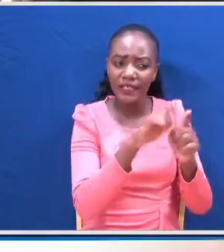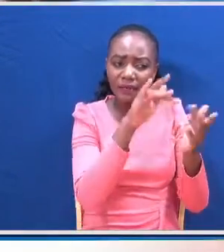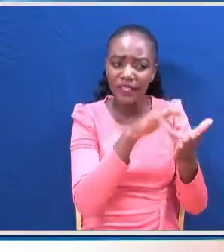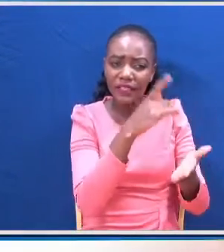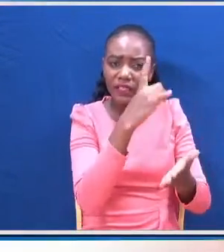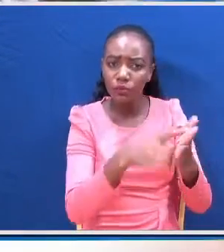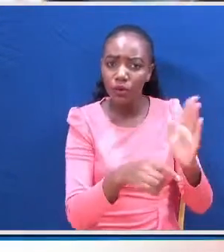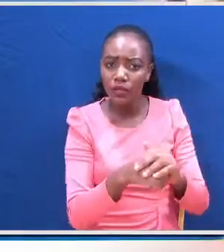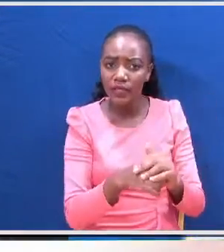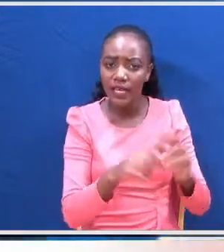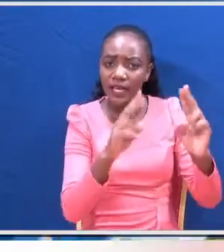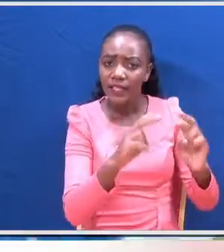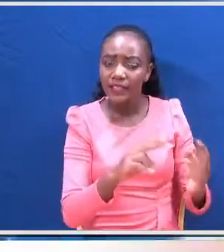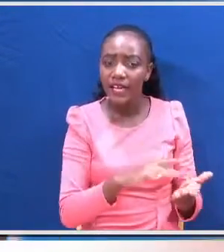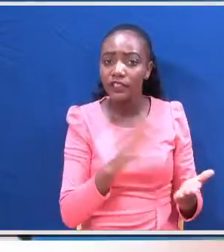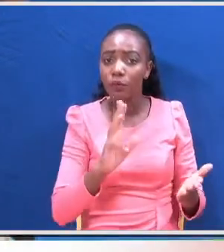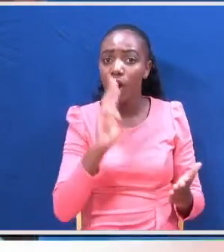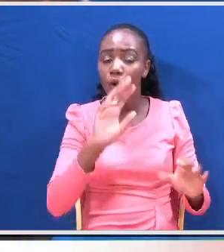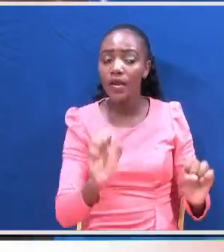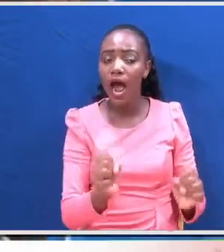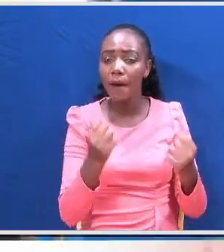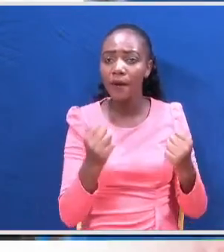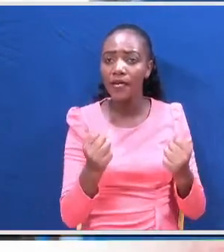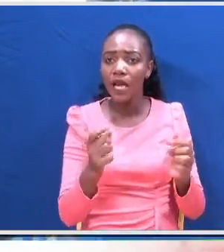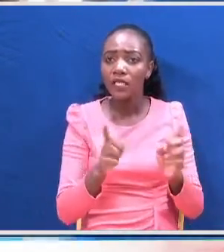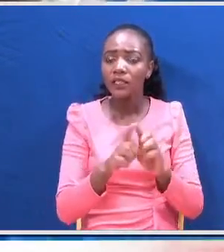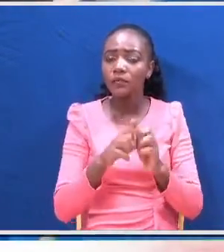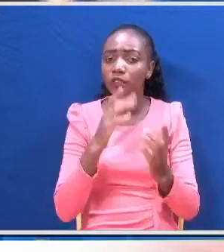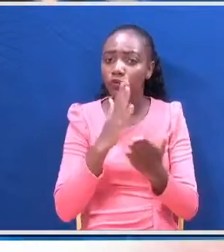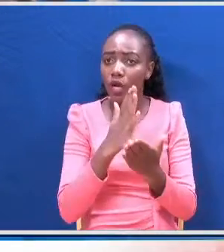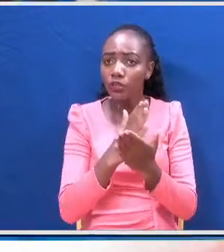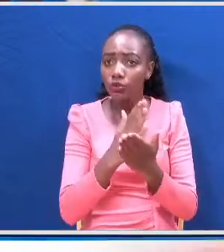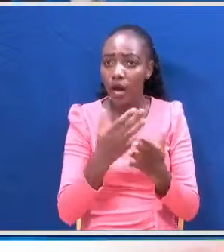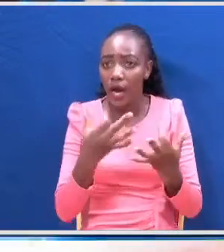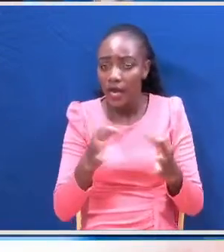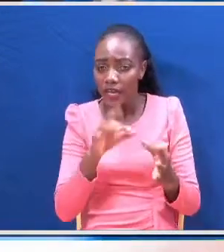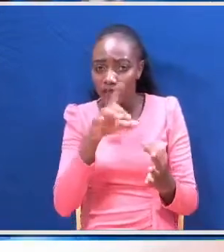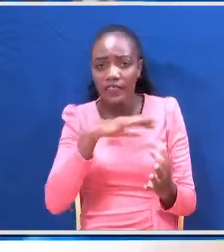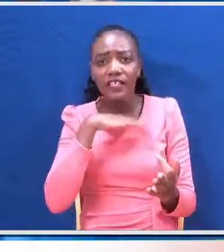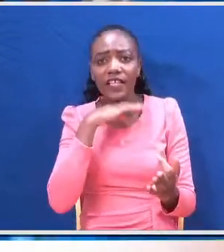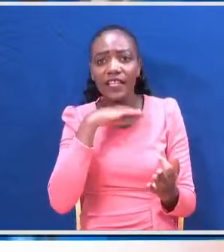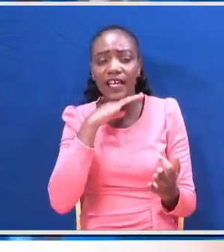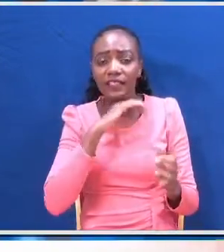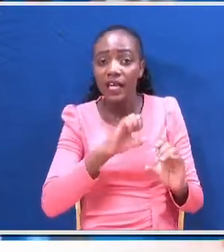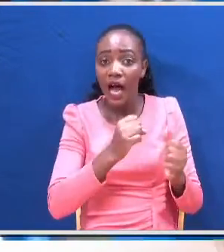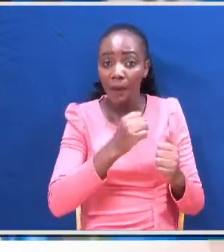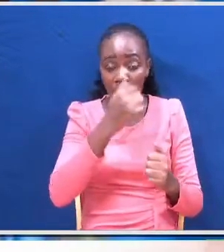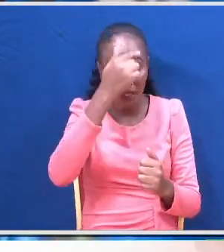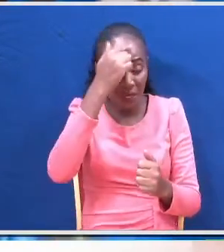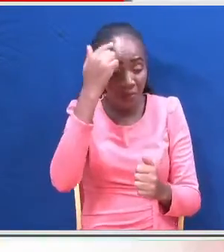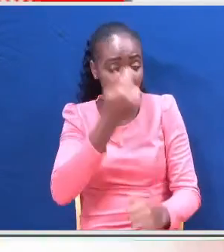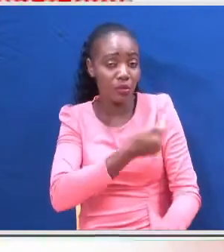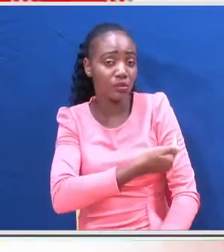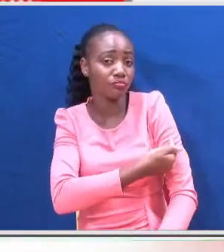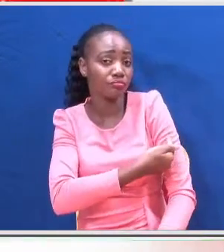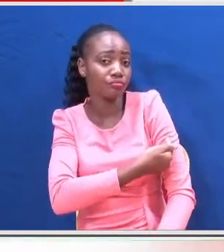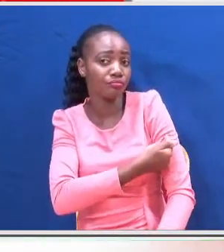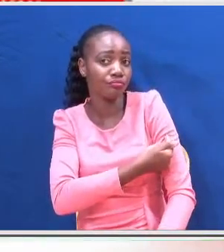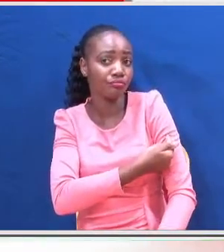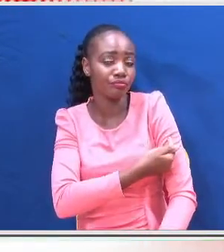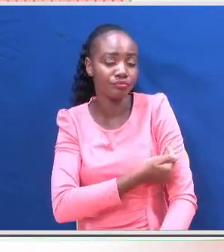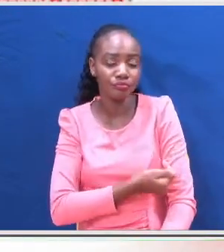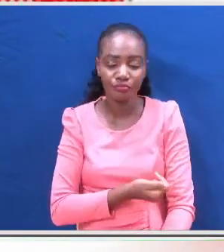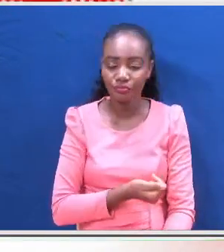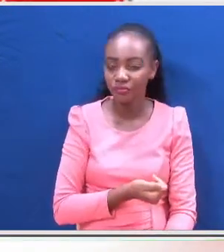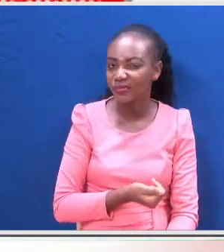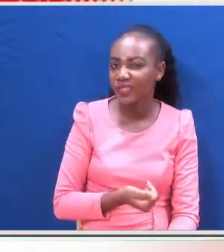ikisisitiza kuwa uchunguzi zaidi utafanyika ili kubainisha iwapo kifo hicho kilisababishwa na chanjo hiyo. No, those